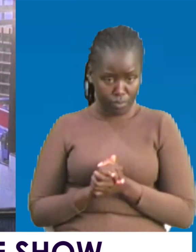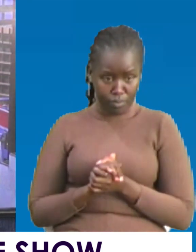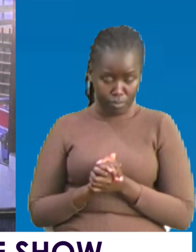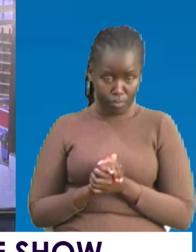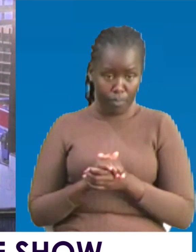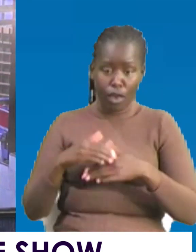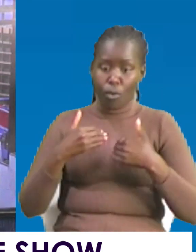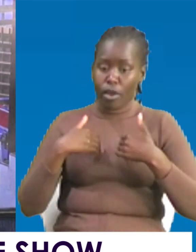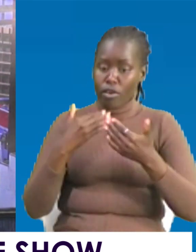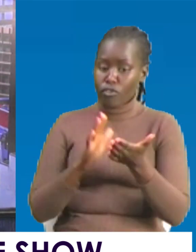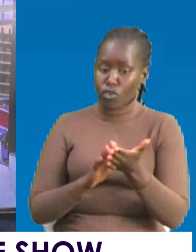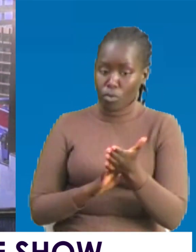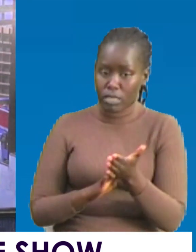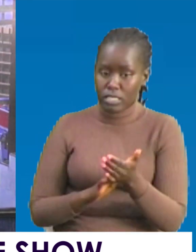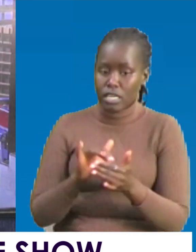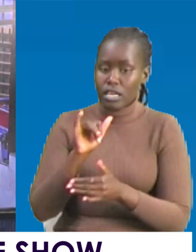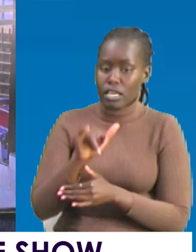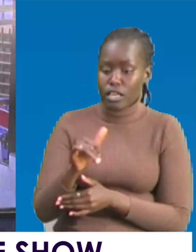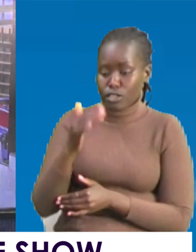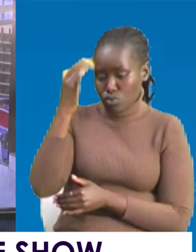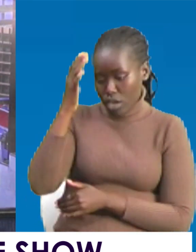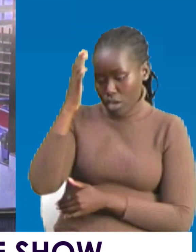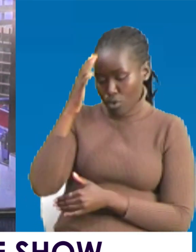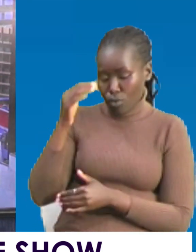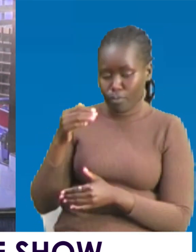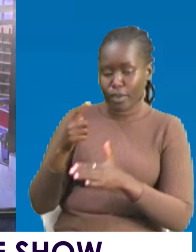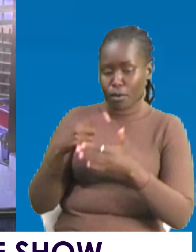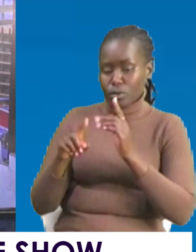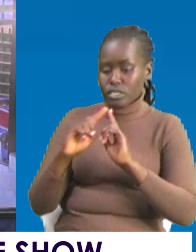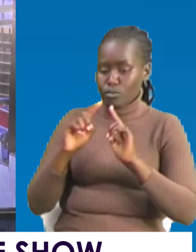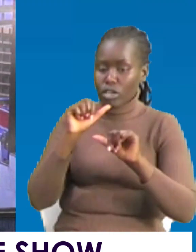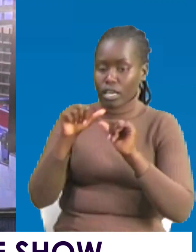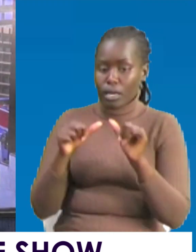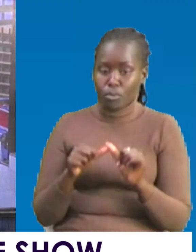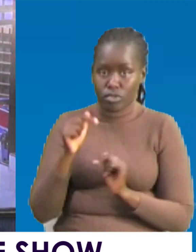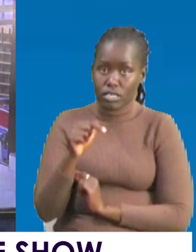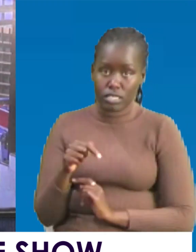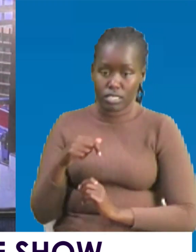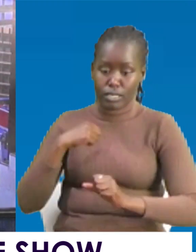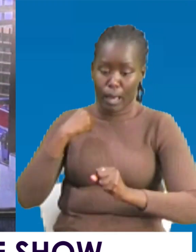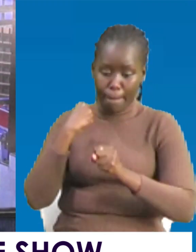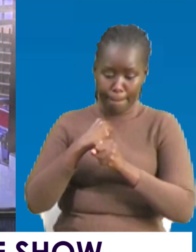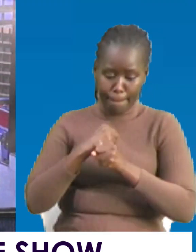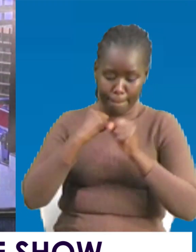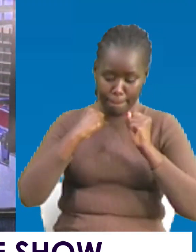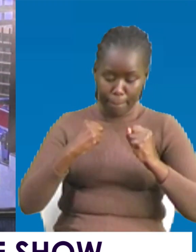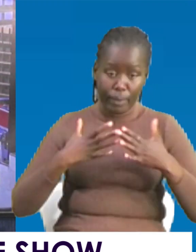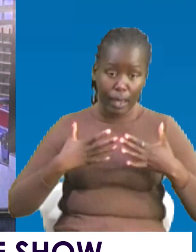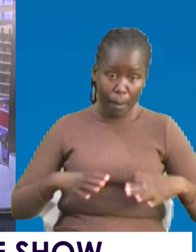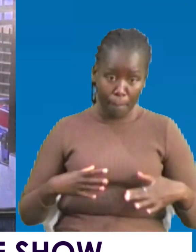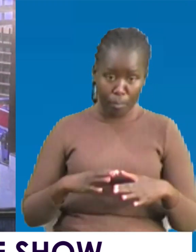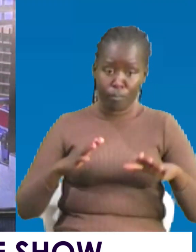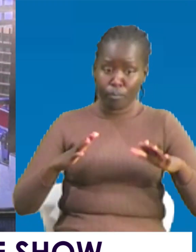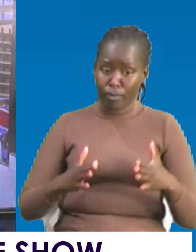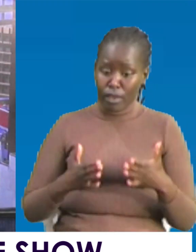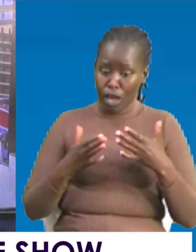them. That is why I know what I'm talking about as I share this today. This is a hardworking people. For how